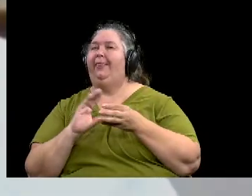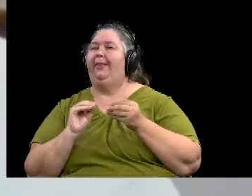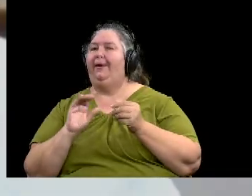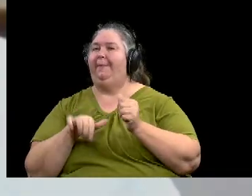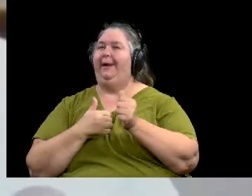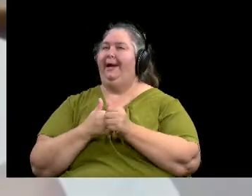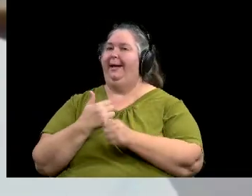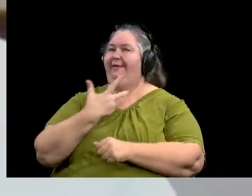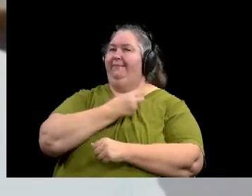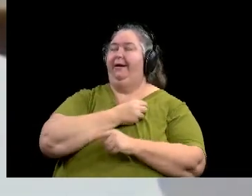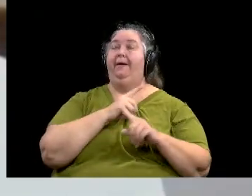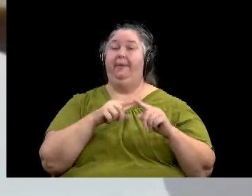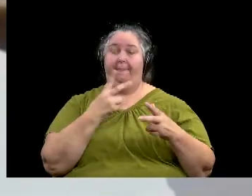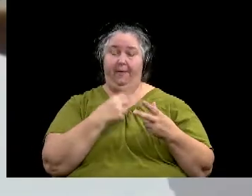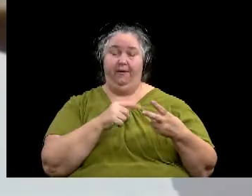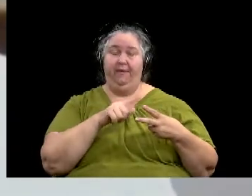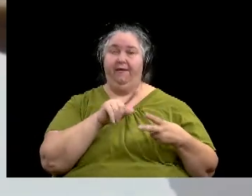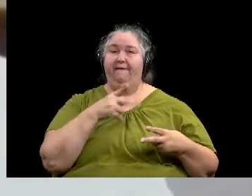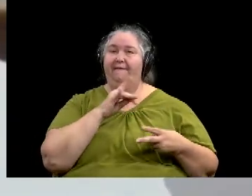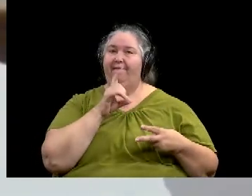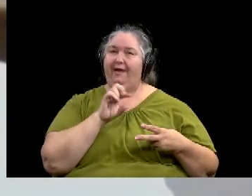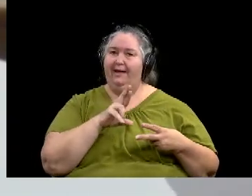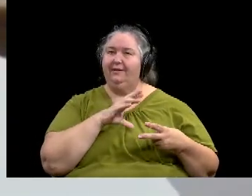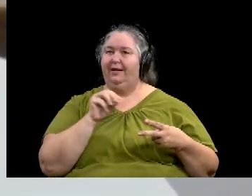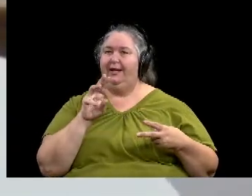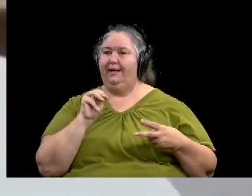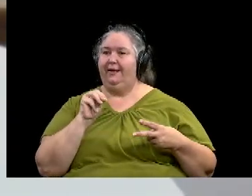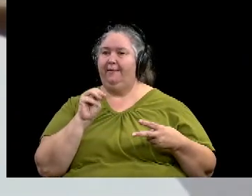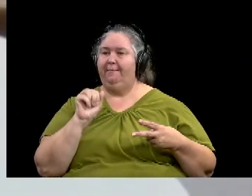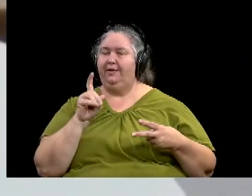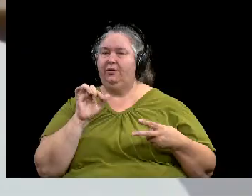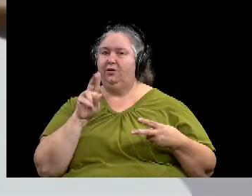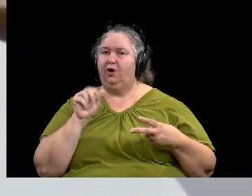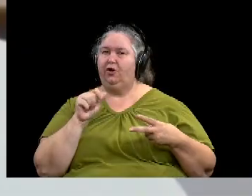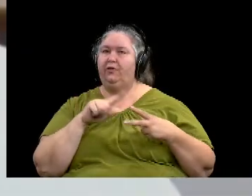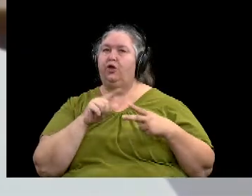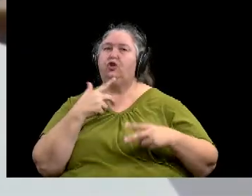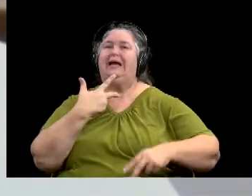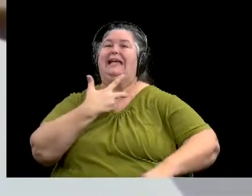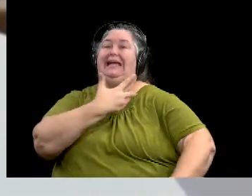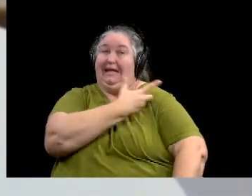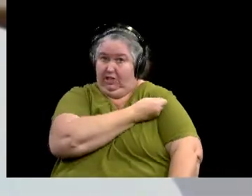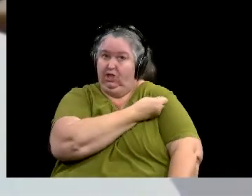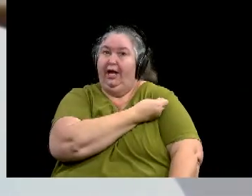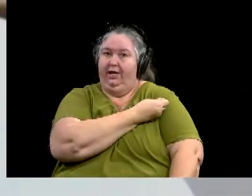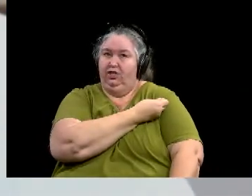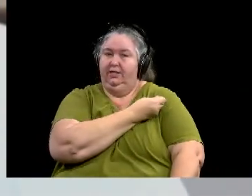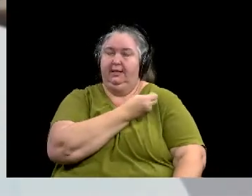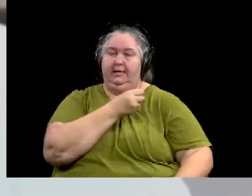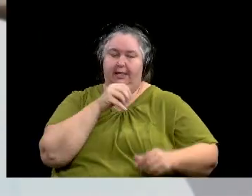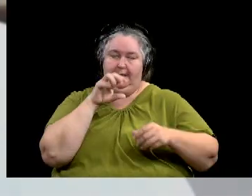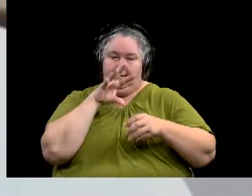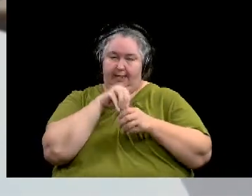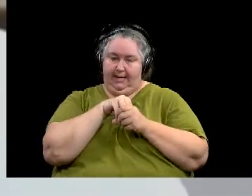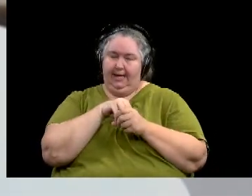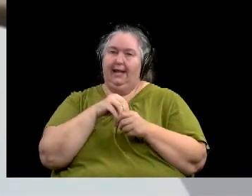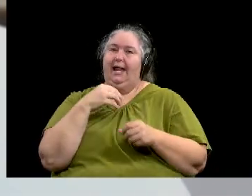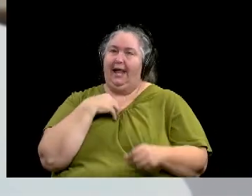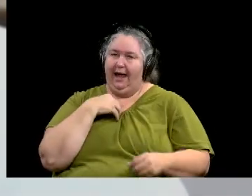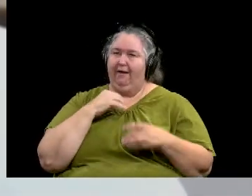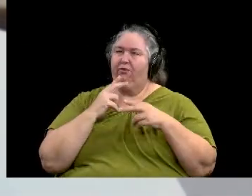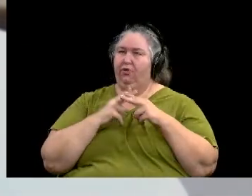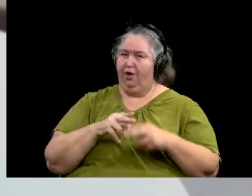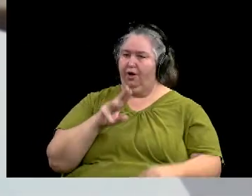vaccines are injections that contain messenger RNA in a lipid molecule.